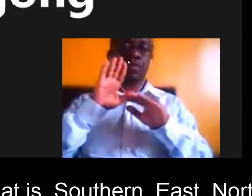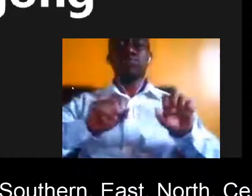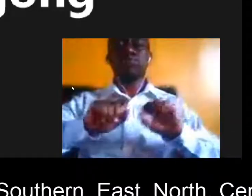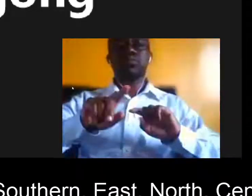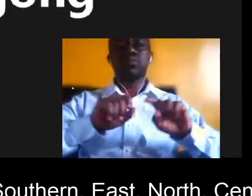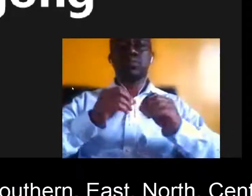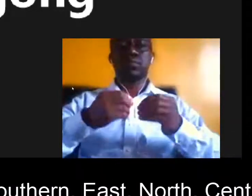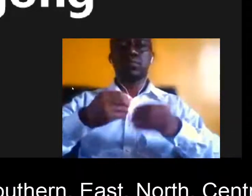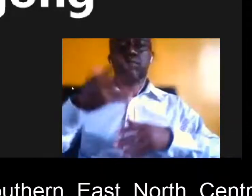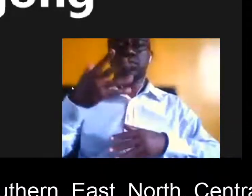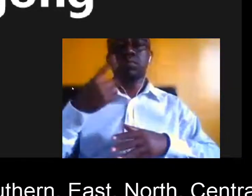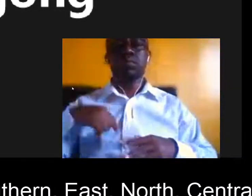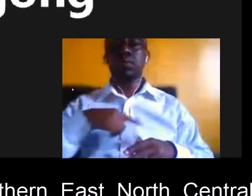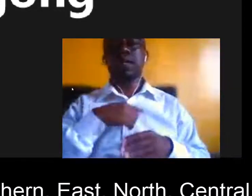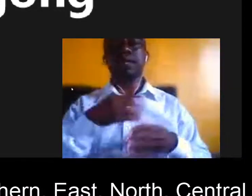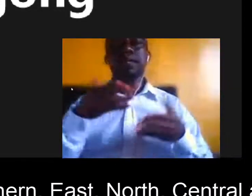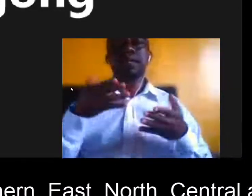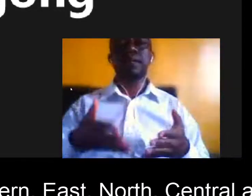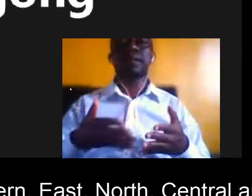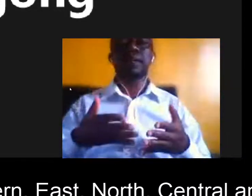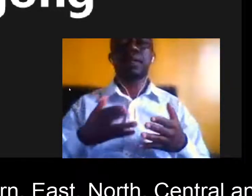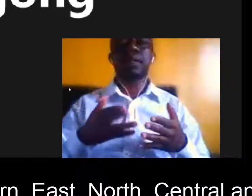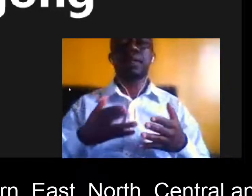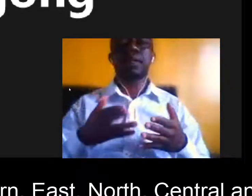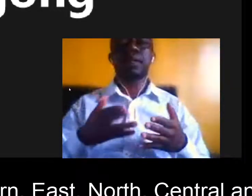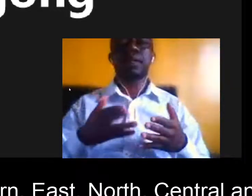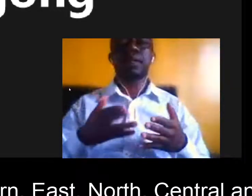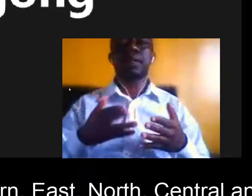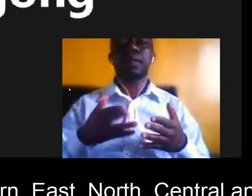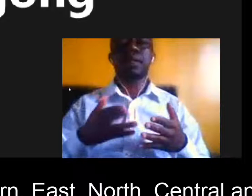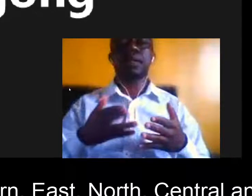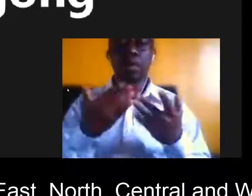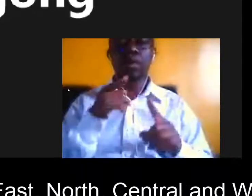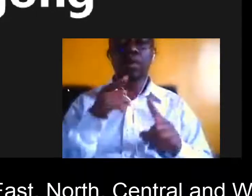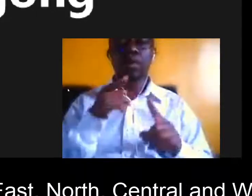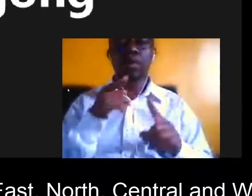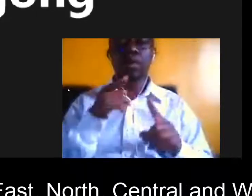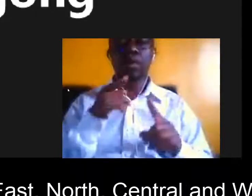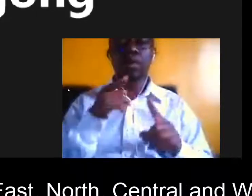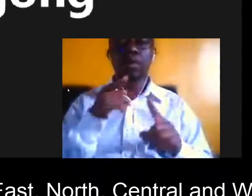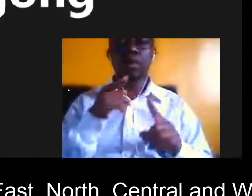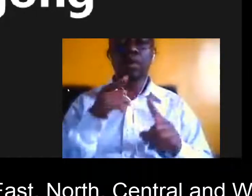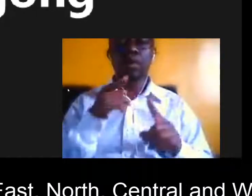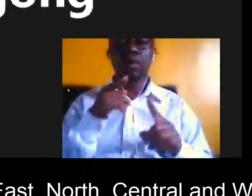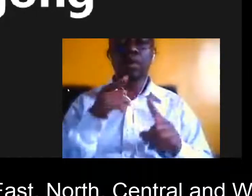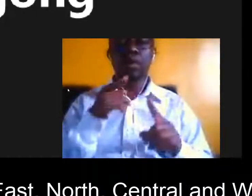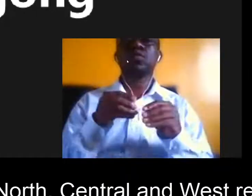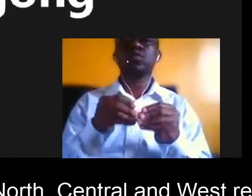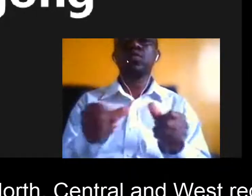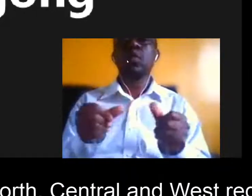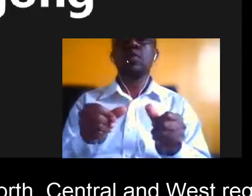current context insofar as addressing child rights concerns?